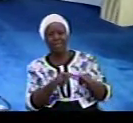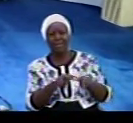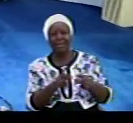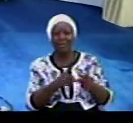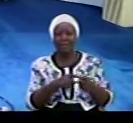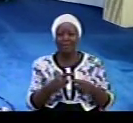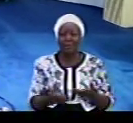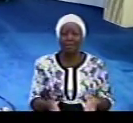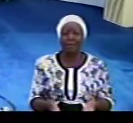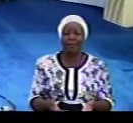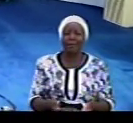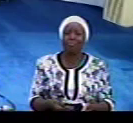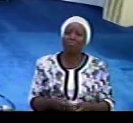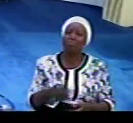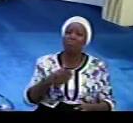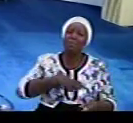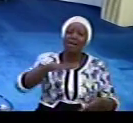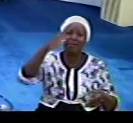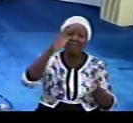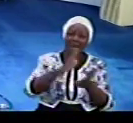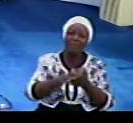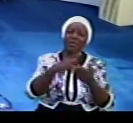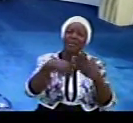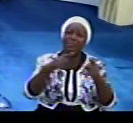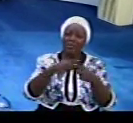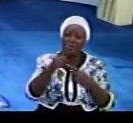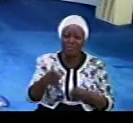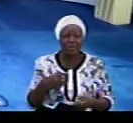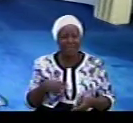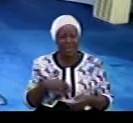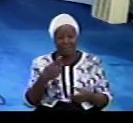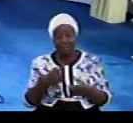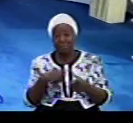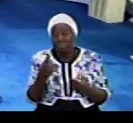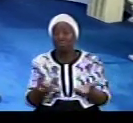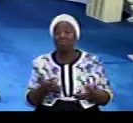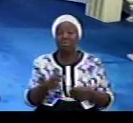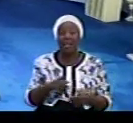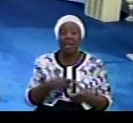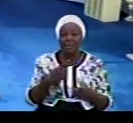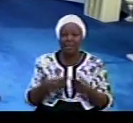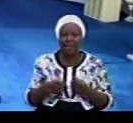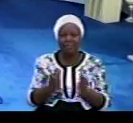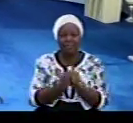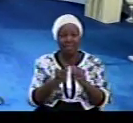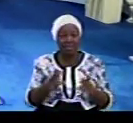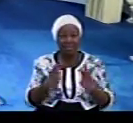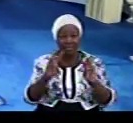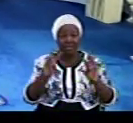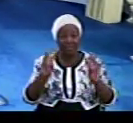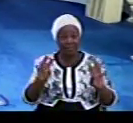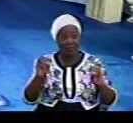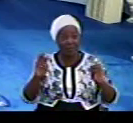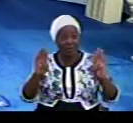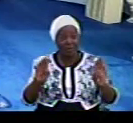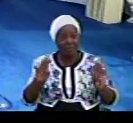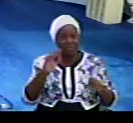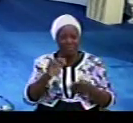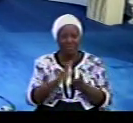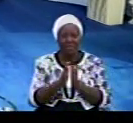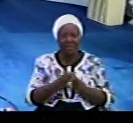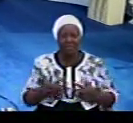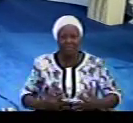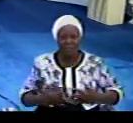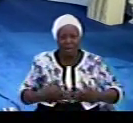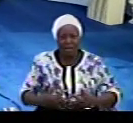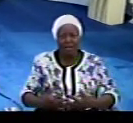matter. And then, without a womb, she got pregnant.